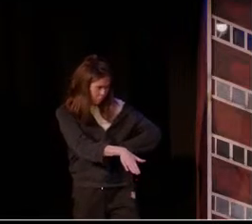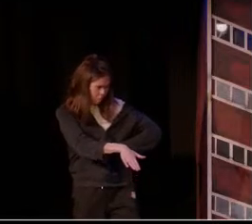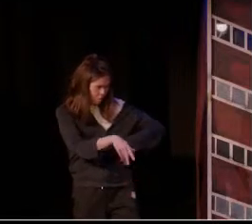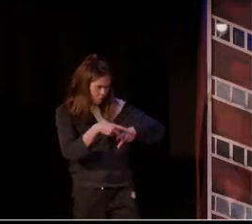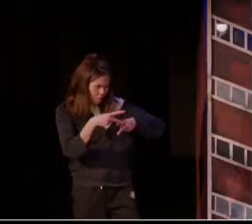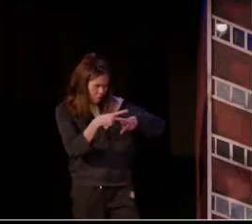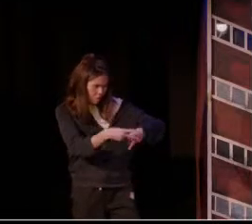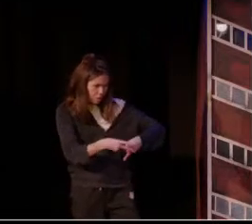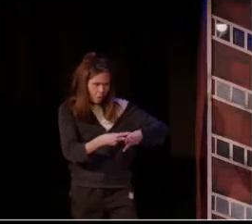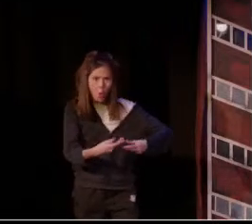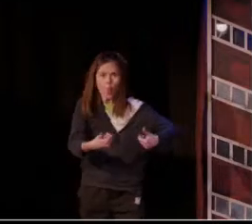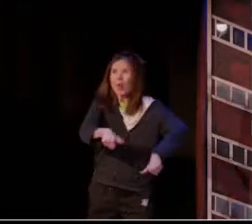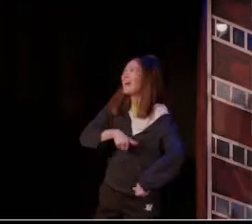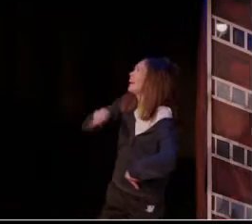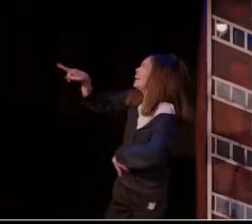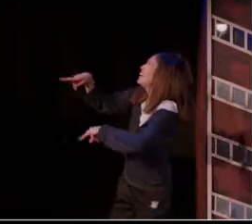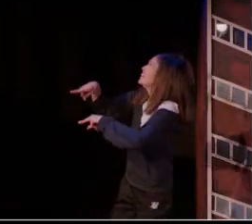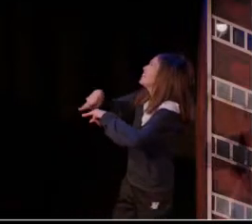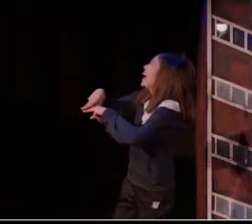then.